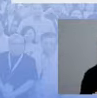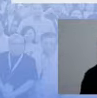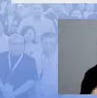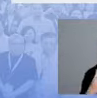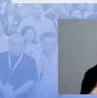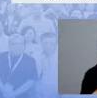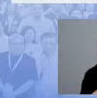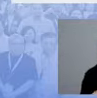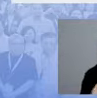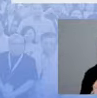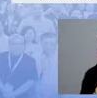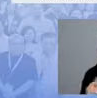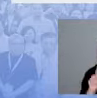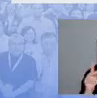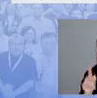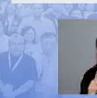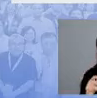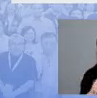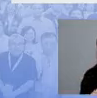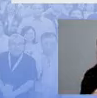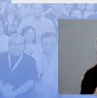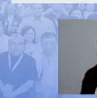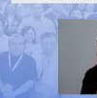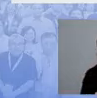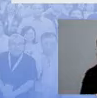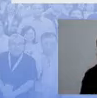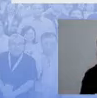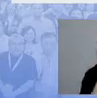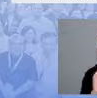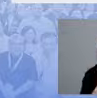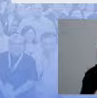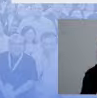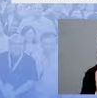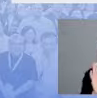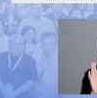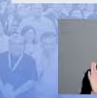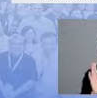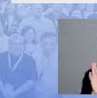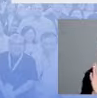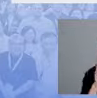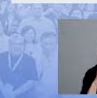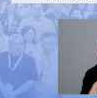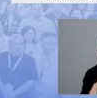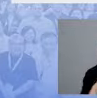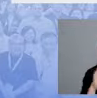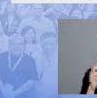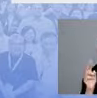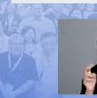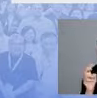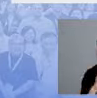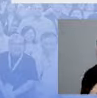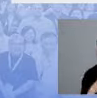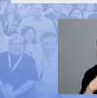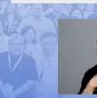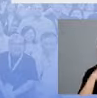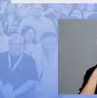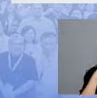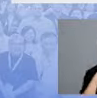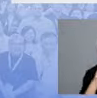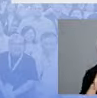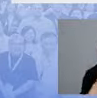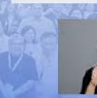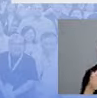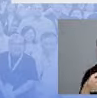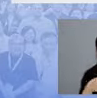we have seen the people who are involved. There are also models that we incorporate in terms of building these people into